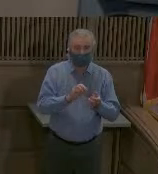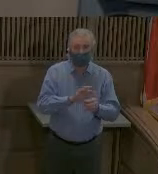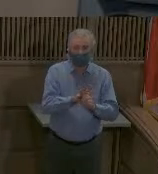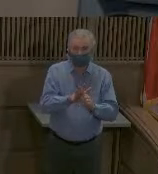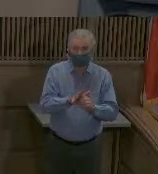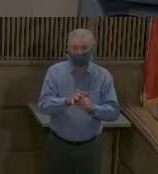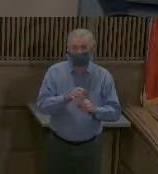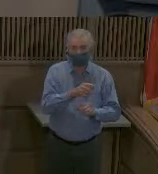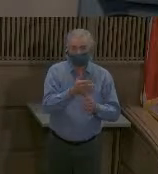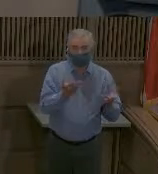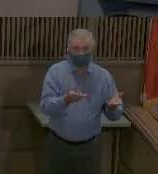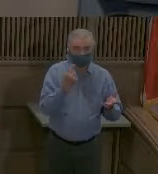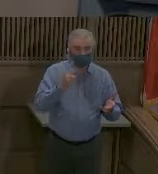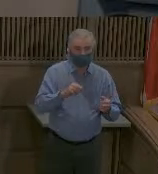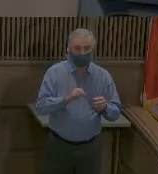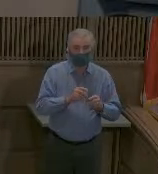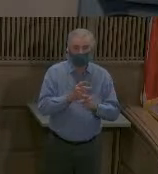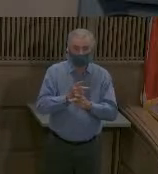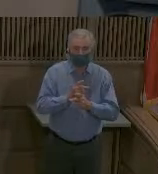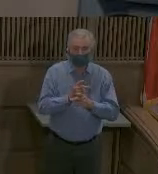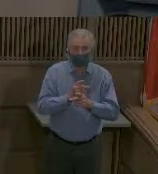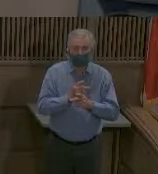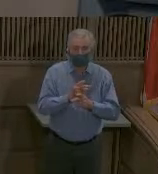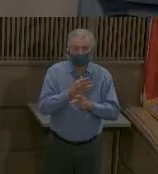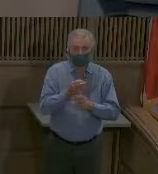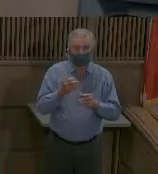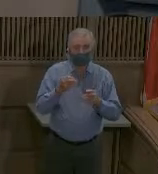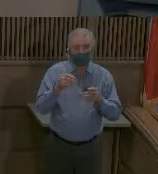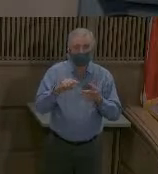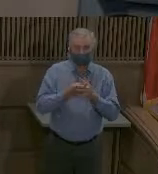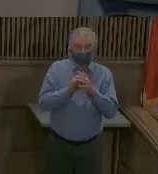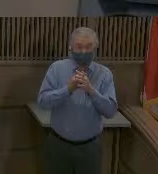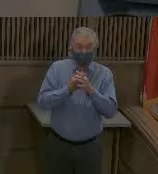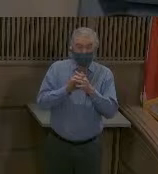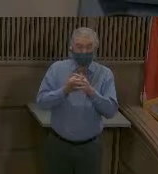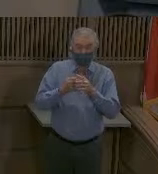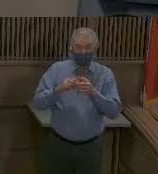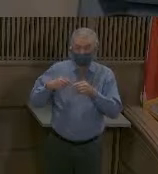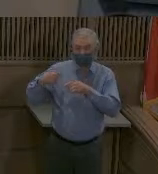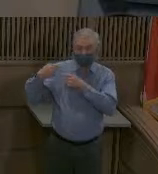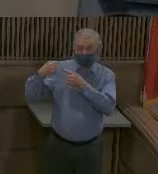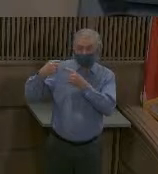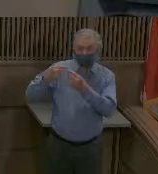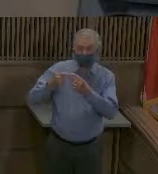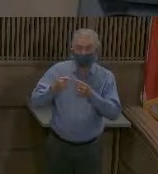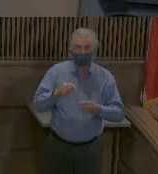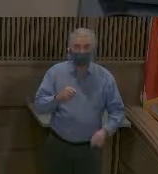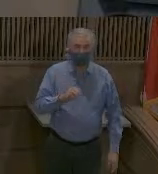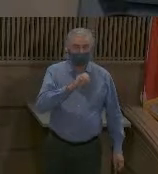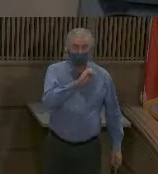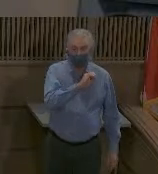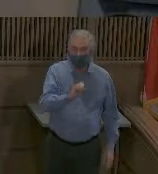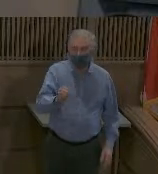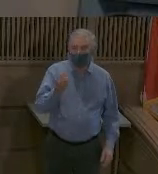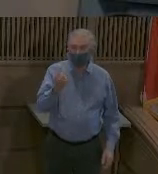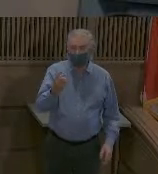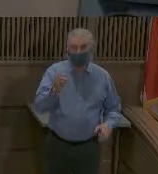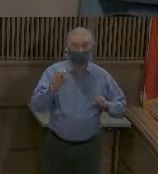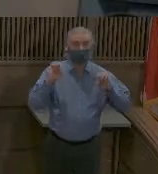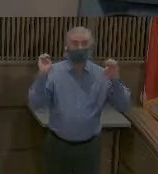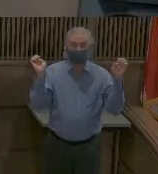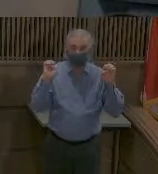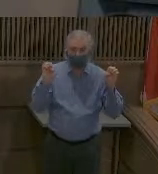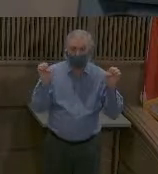care of it. And so far, thus far, we have not had one single one of those